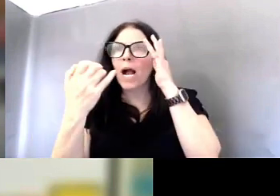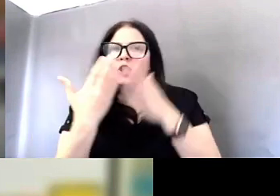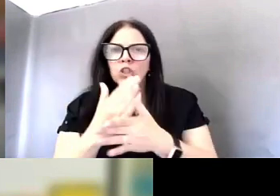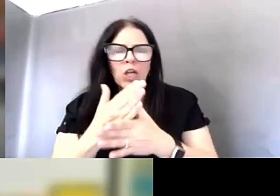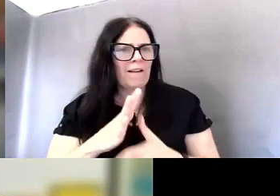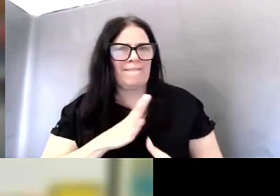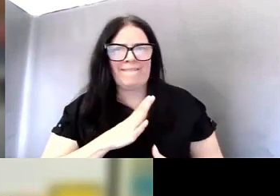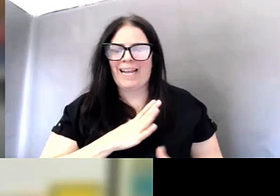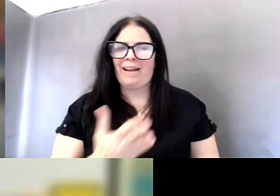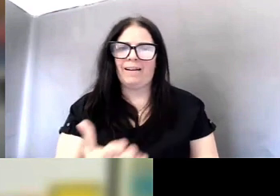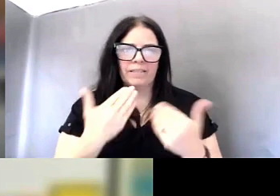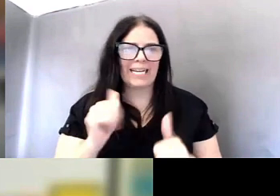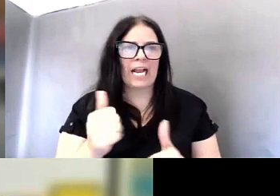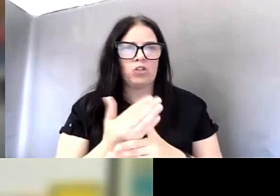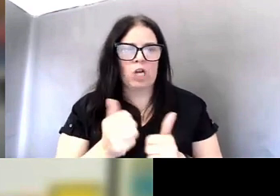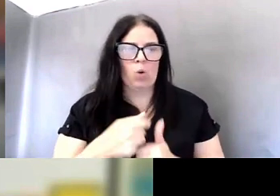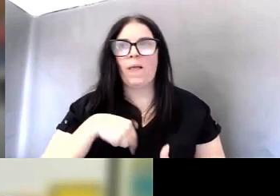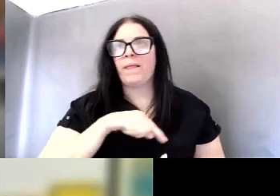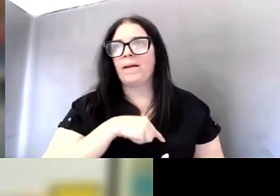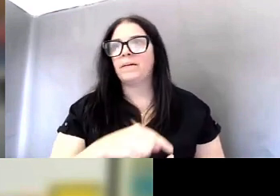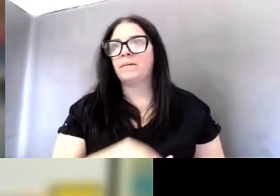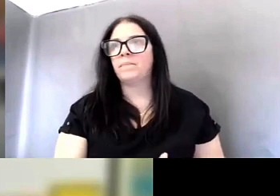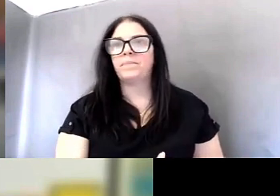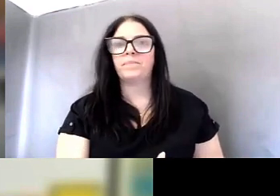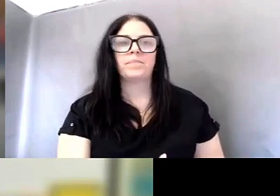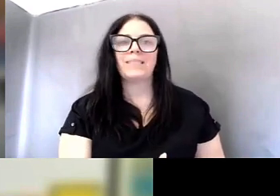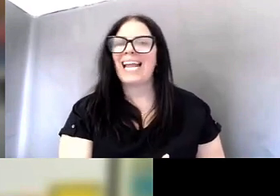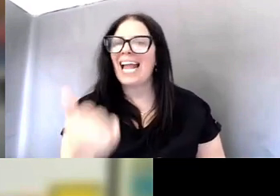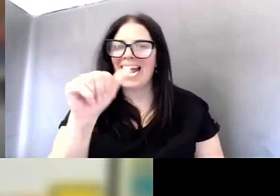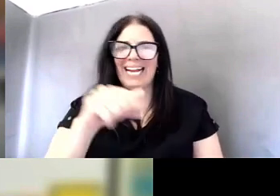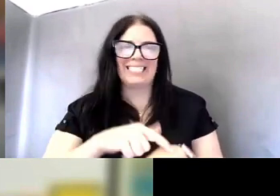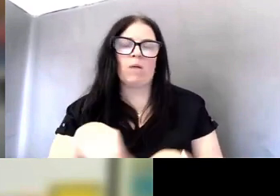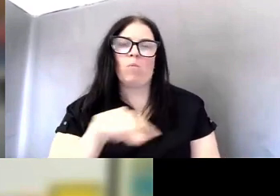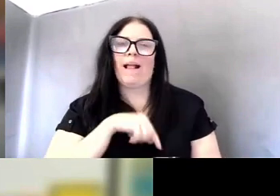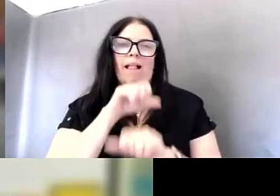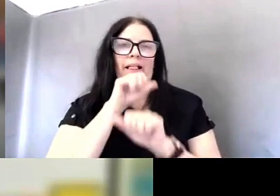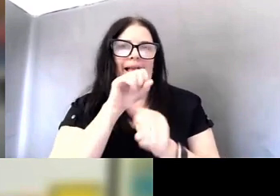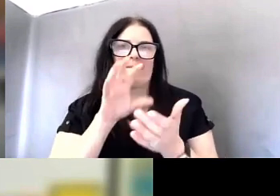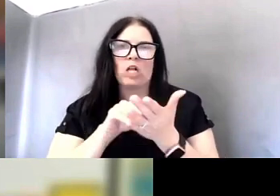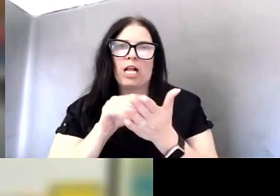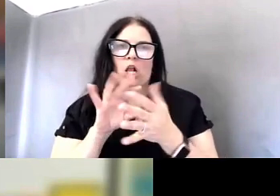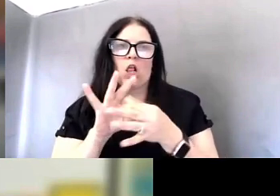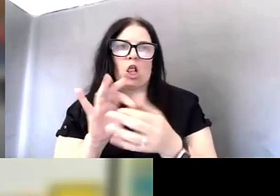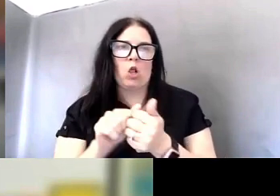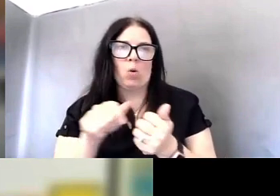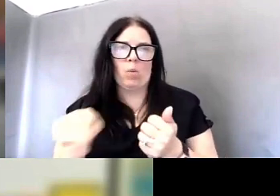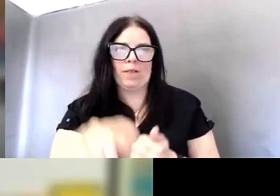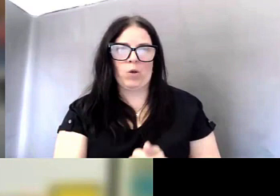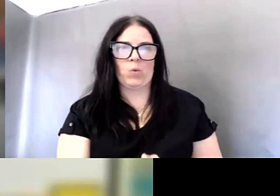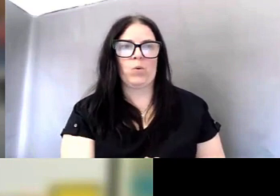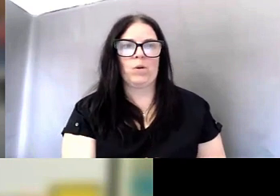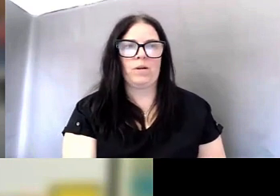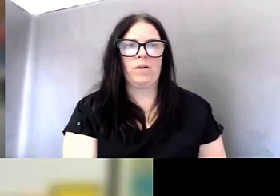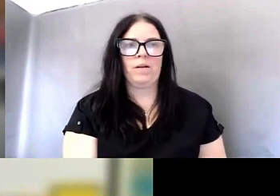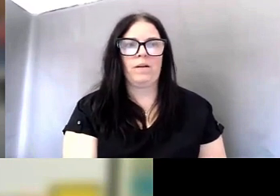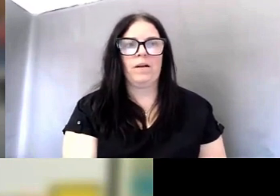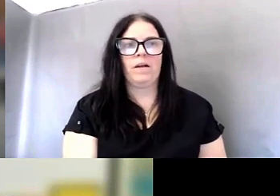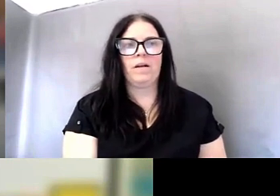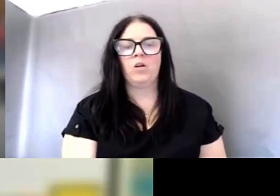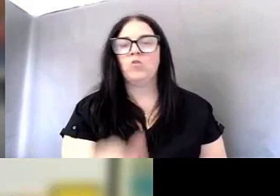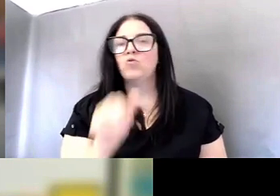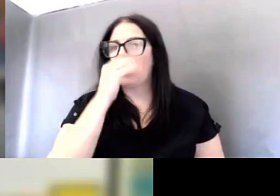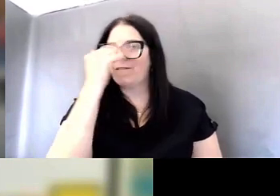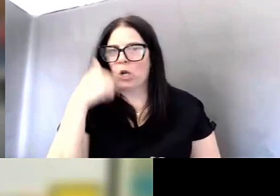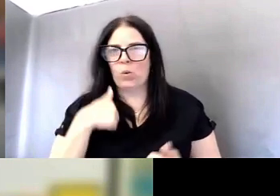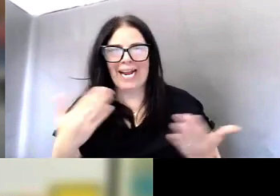add, feel free to reach out to us at any time. We love to connect and learn from each other. So don't forget that we are there to help. We